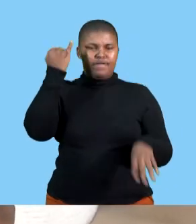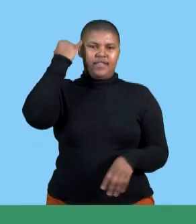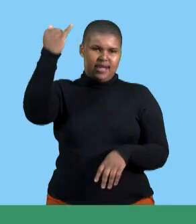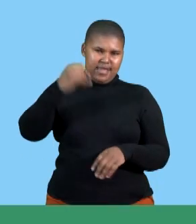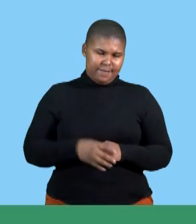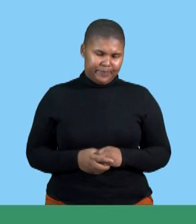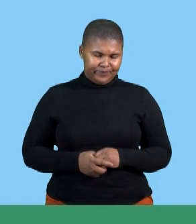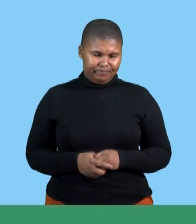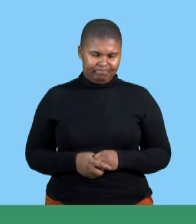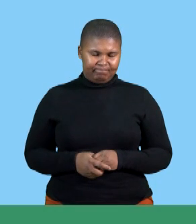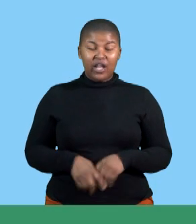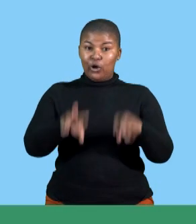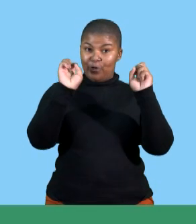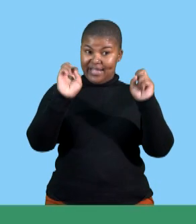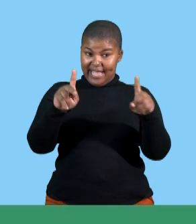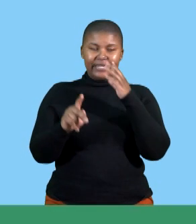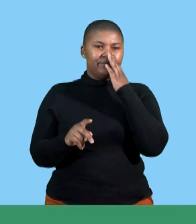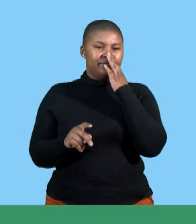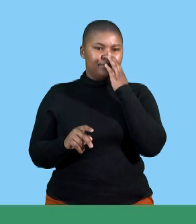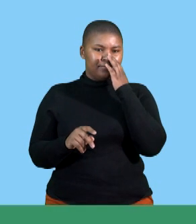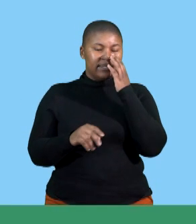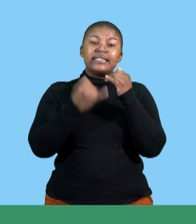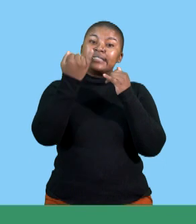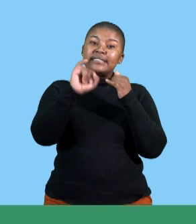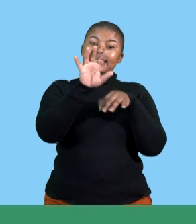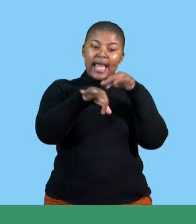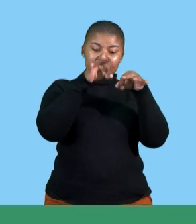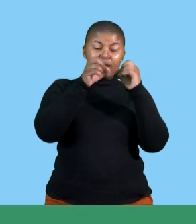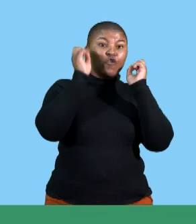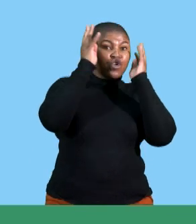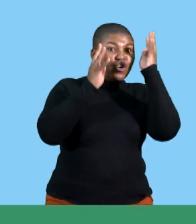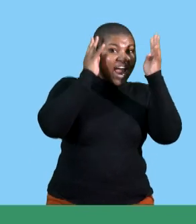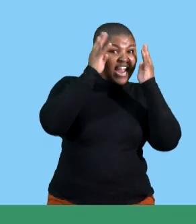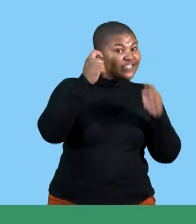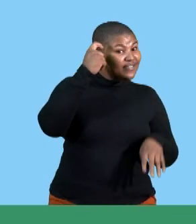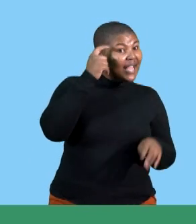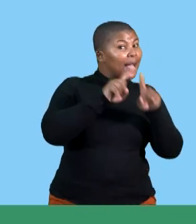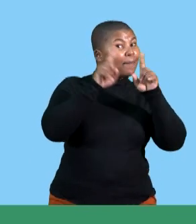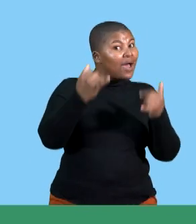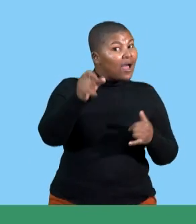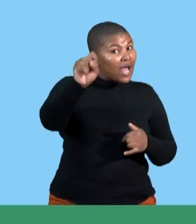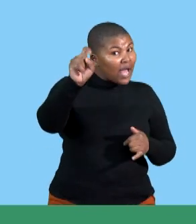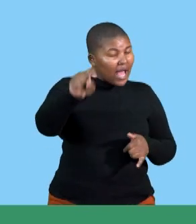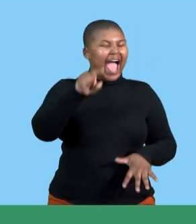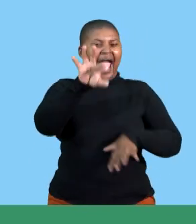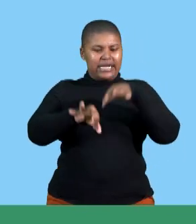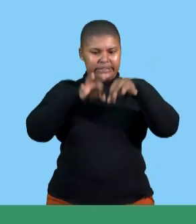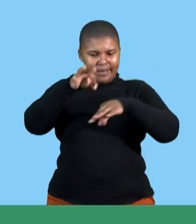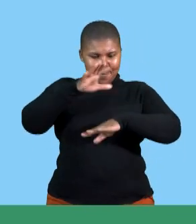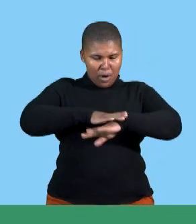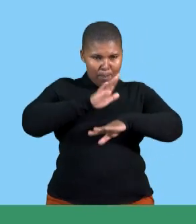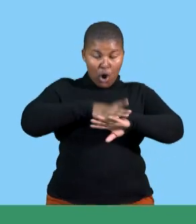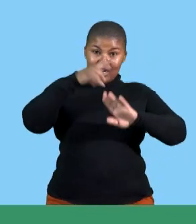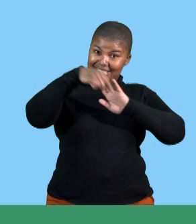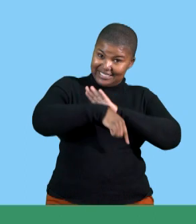right, we're still on the meaning of creative thinking. Remember here, we are elaborating on the meaning of creative thinking.